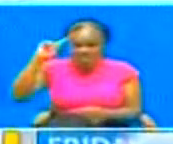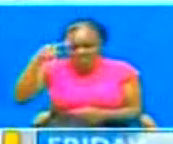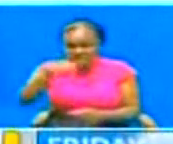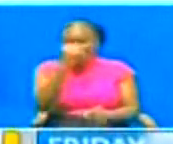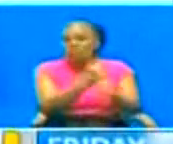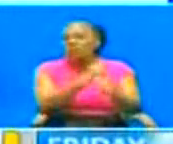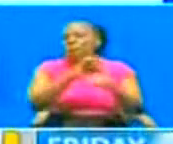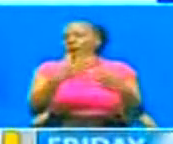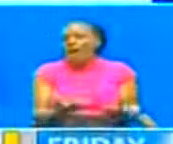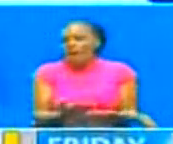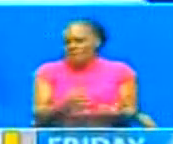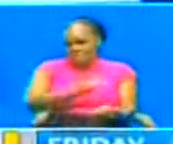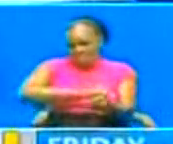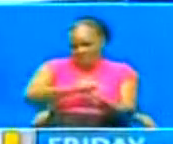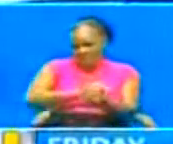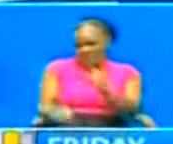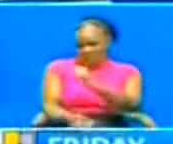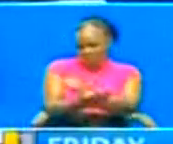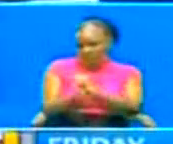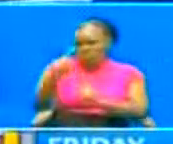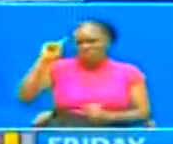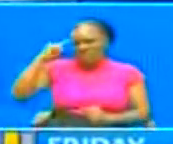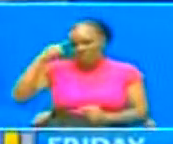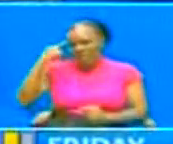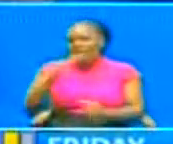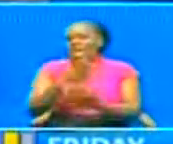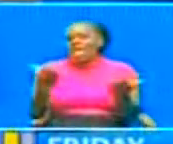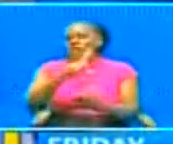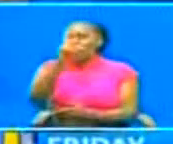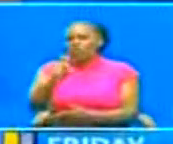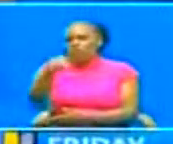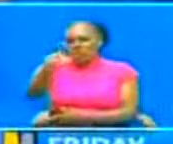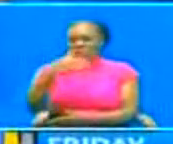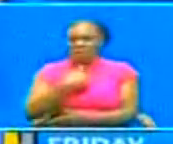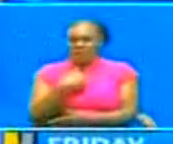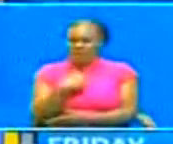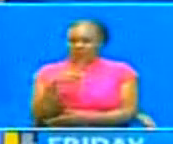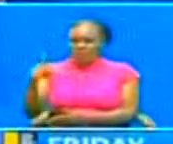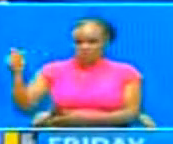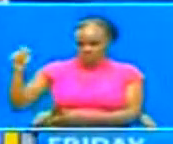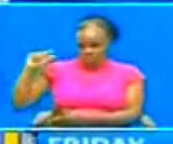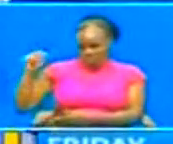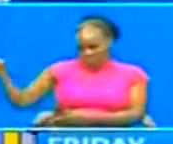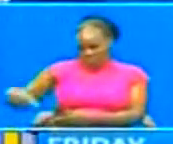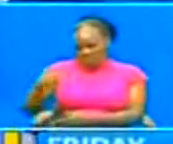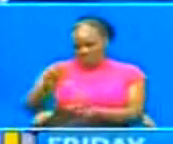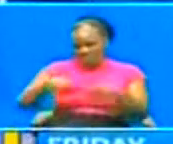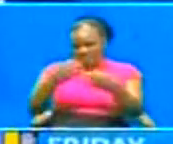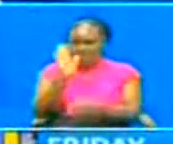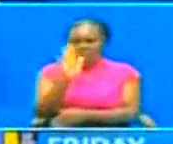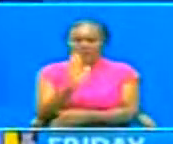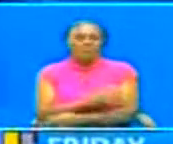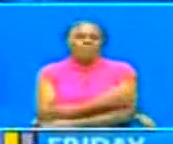fare. The hashtag is, of course, Friday Briefing. Tell us what you think. And, of course, any questions you have, be sure to tweet him. I'm sure he's going to answer. I will